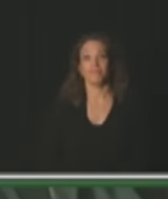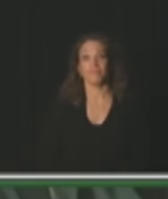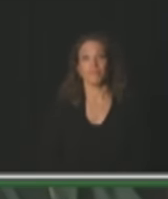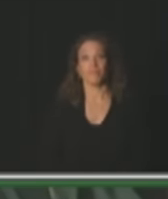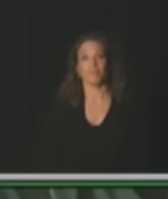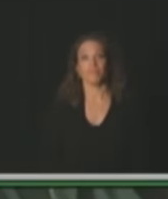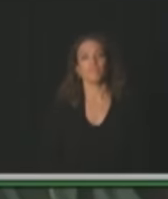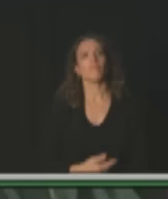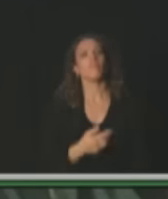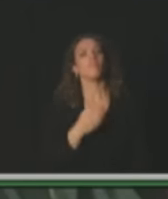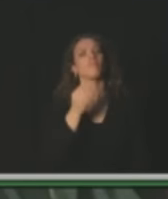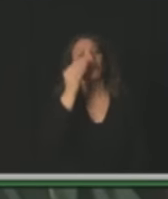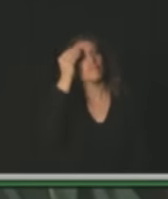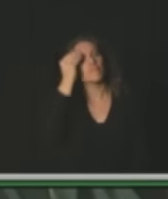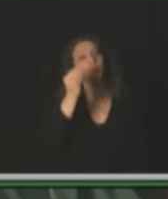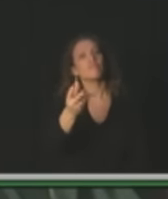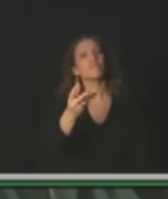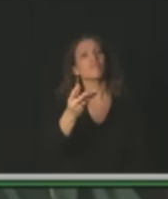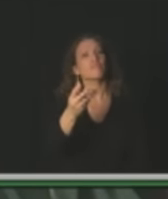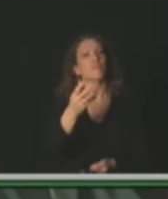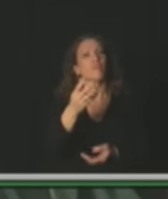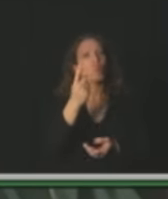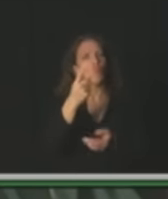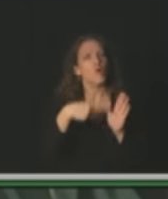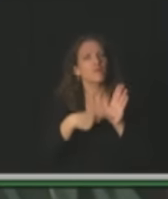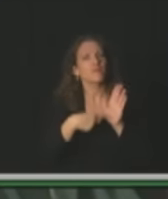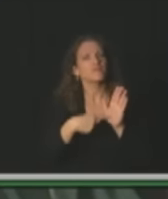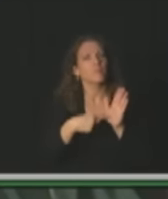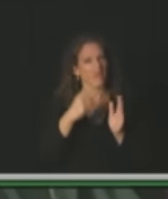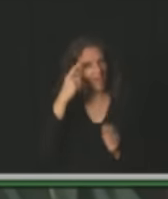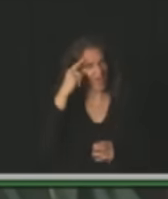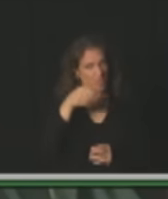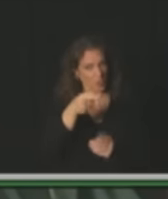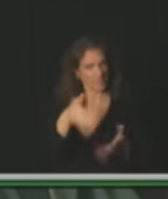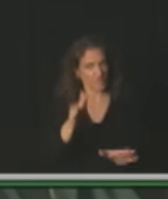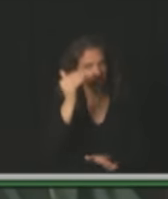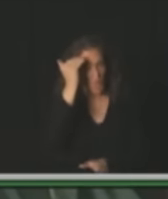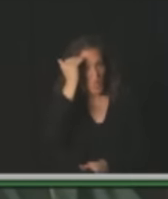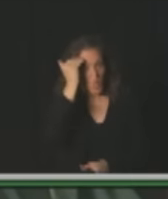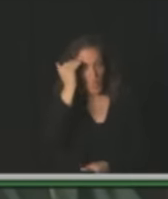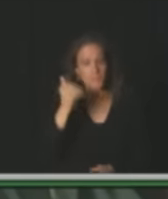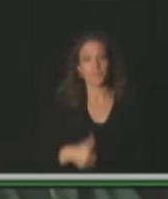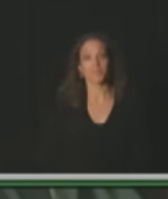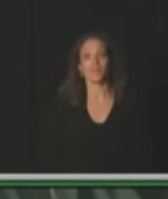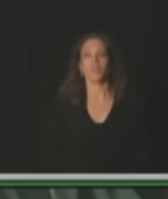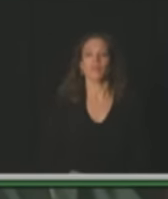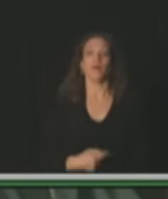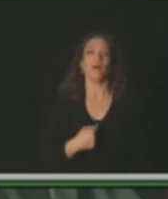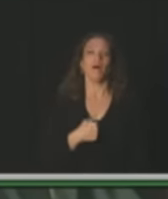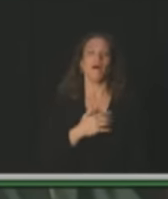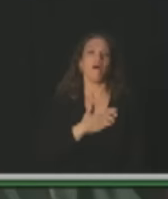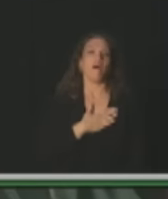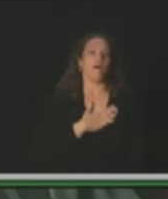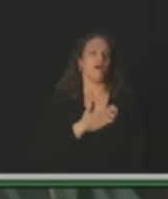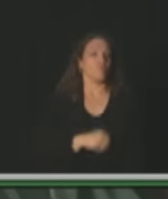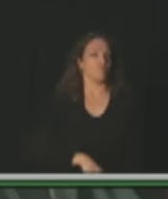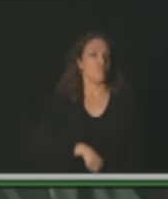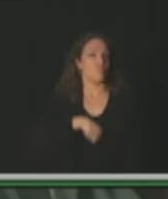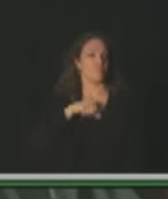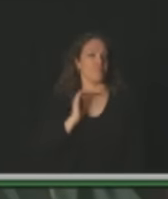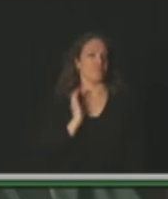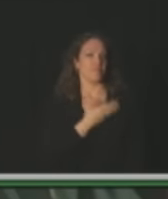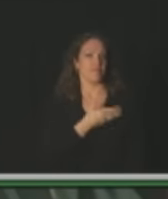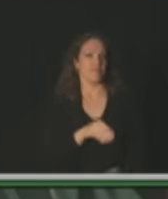Let me give just one short example that I think you all know about. I am so proud of our student government,